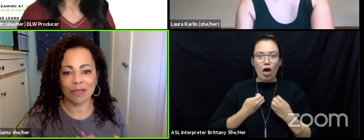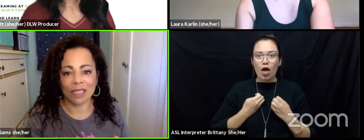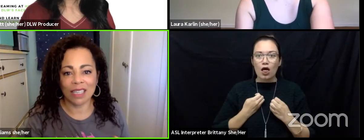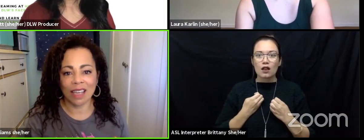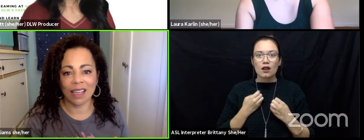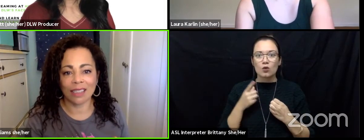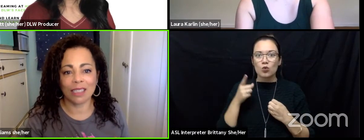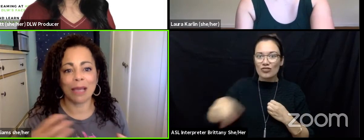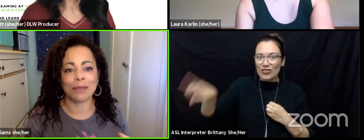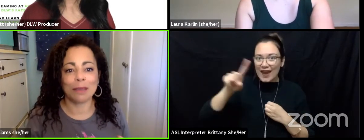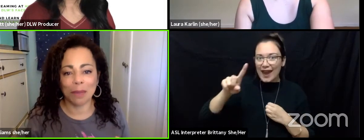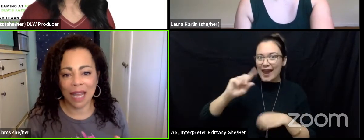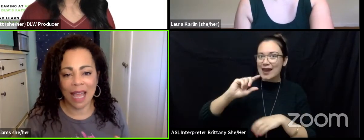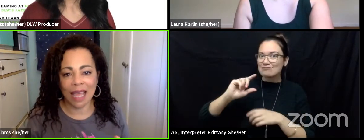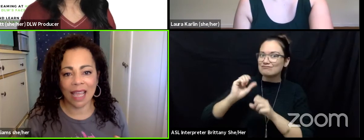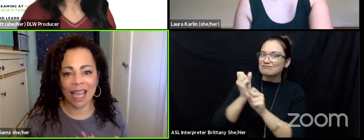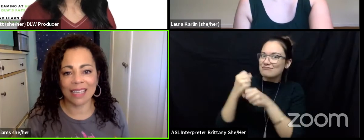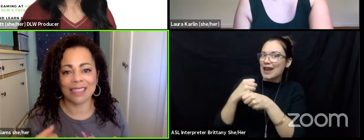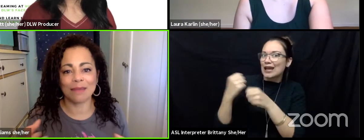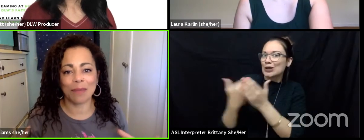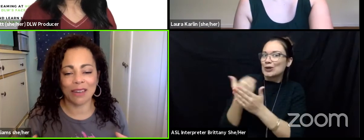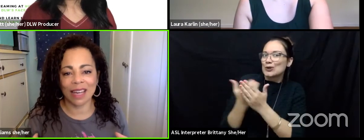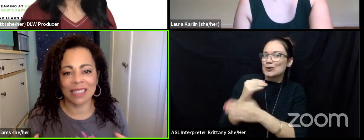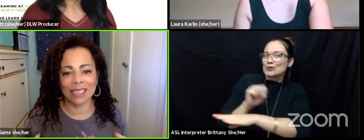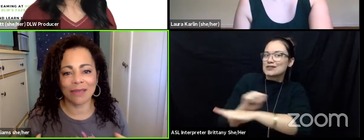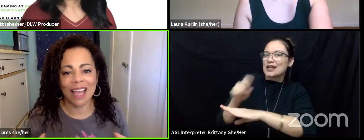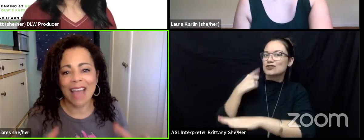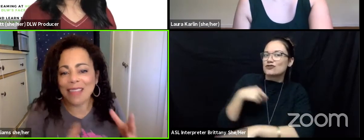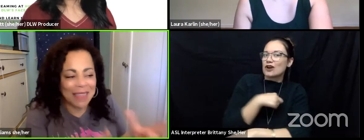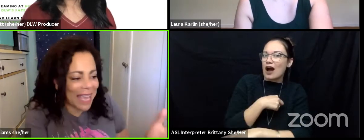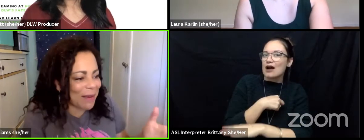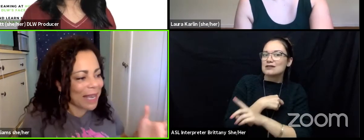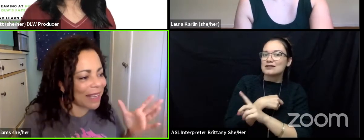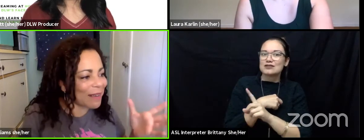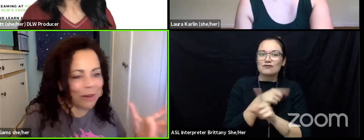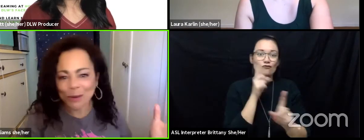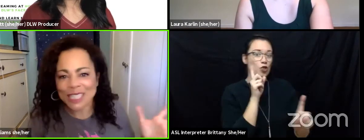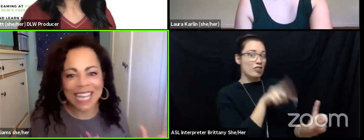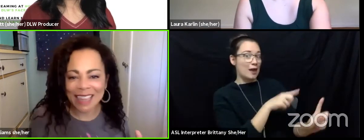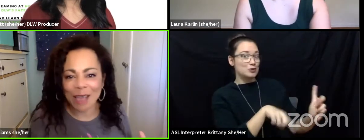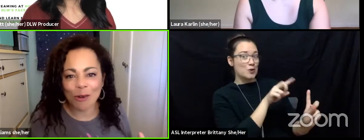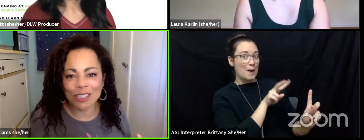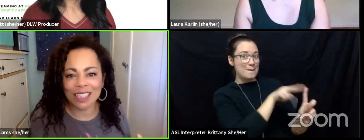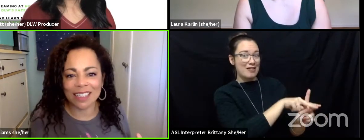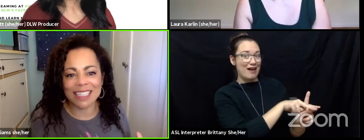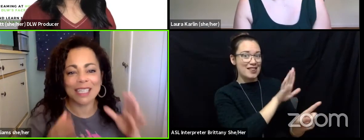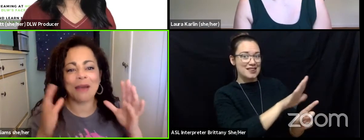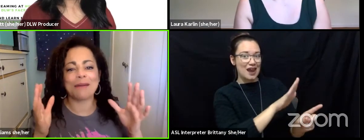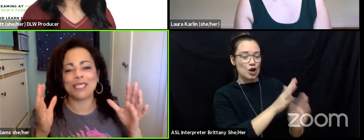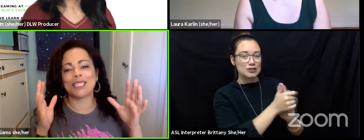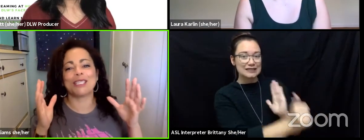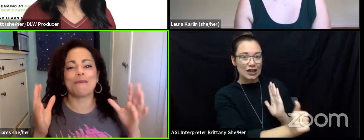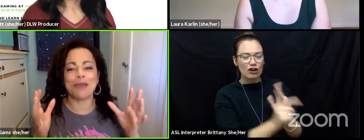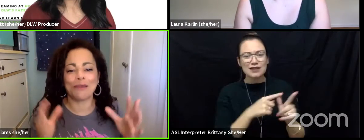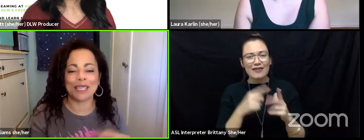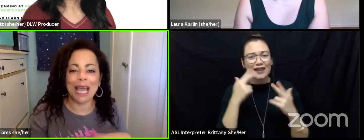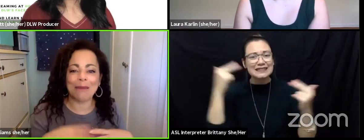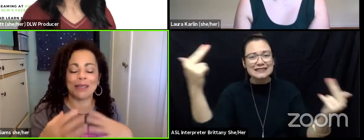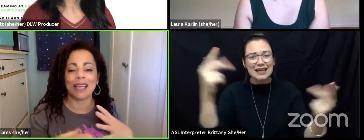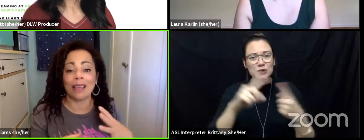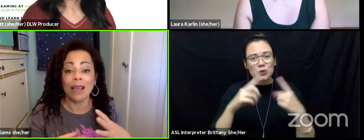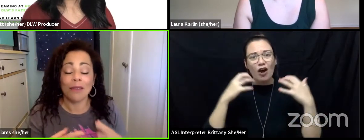us in return to be able to play and be creative. And then they are all sitting in the audience. I don't know, it was just so